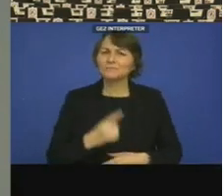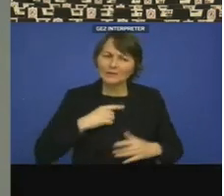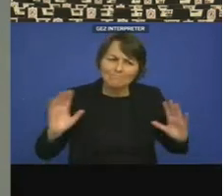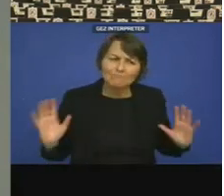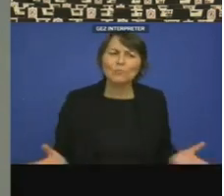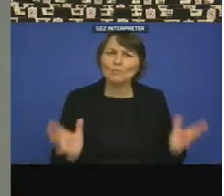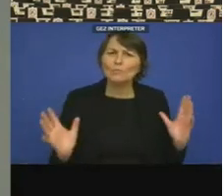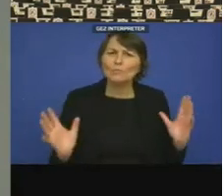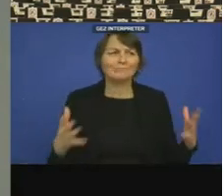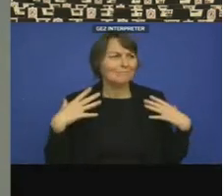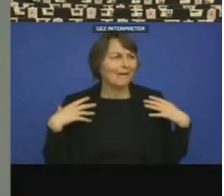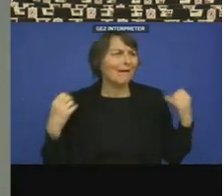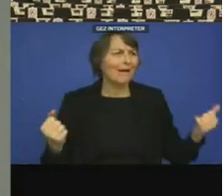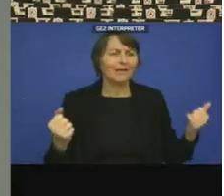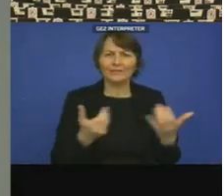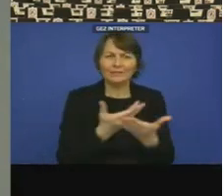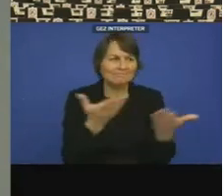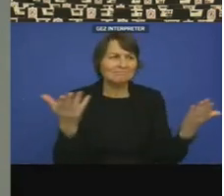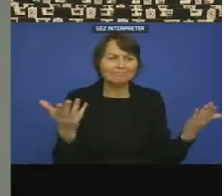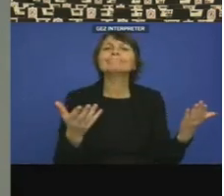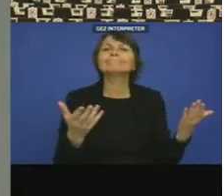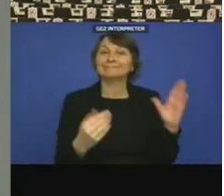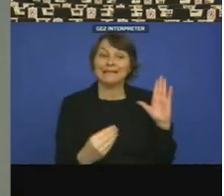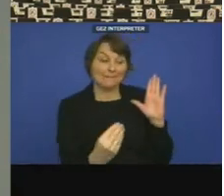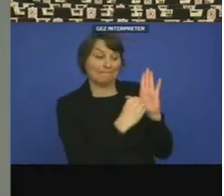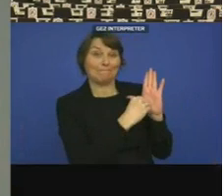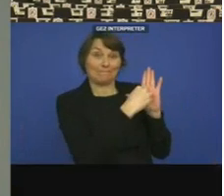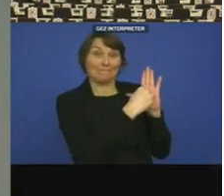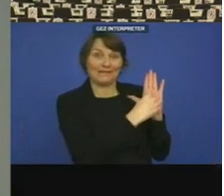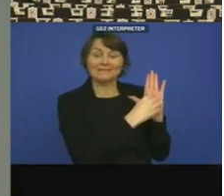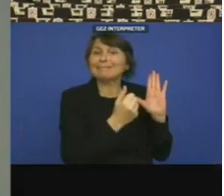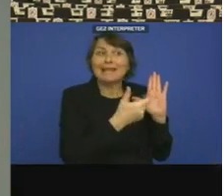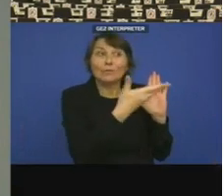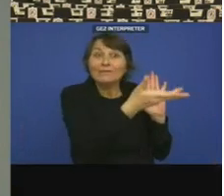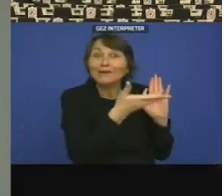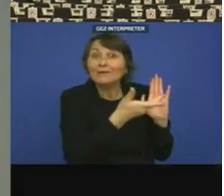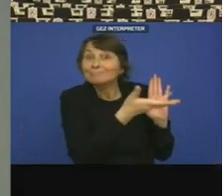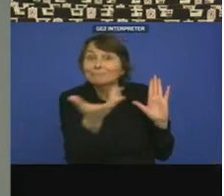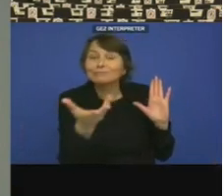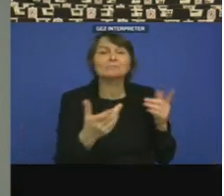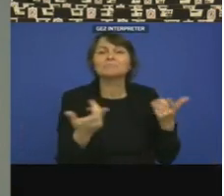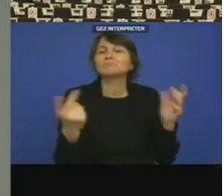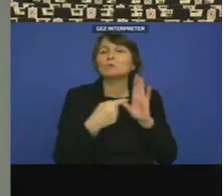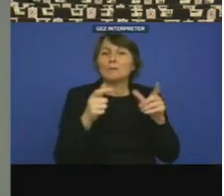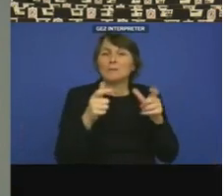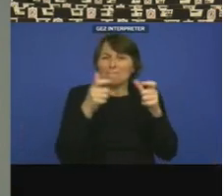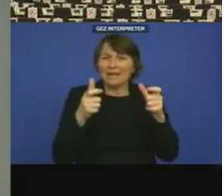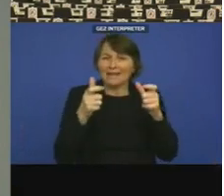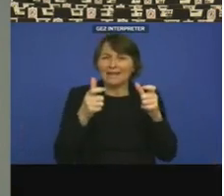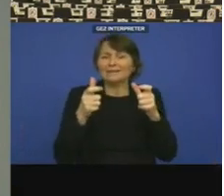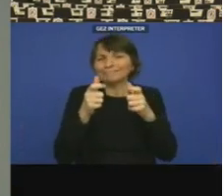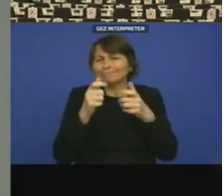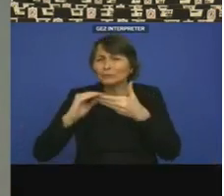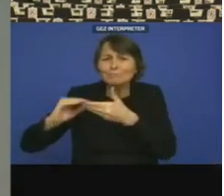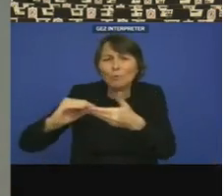new priority in the program. We have invited everyone, from the largest sport organizations to the smaller sport clubs,